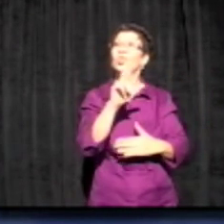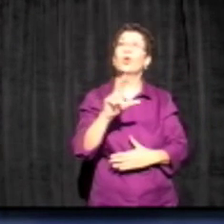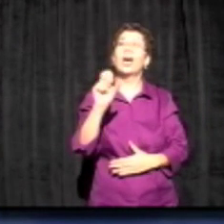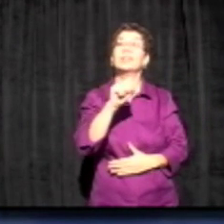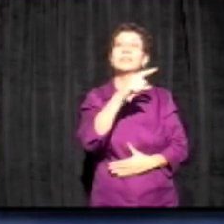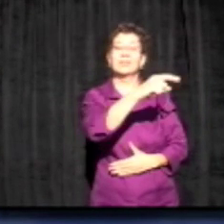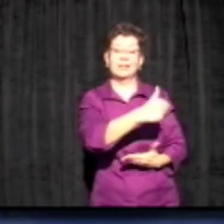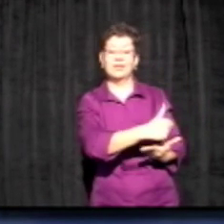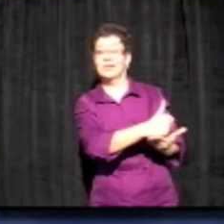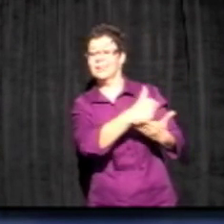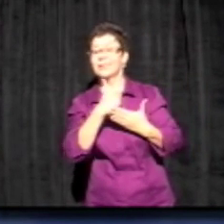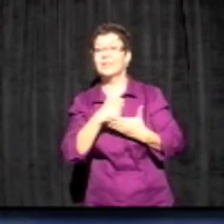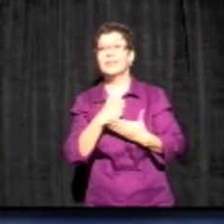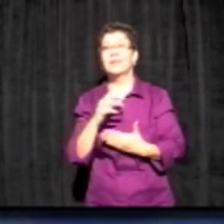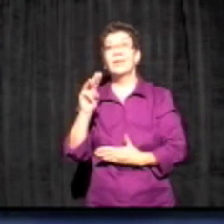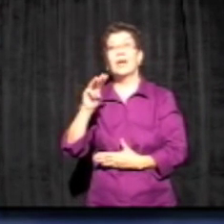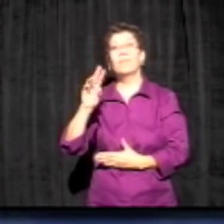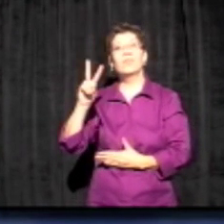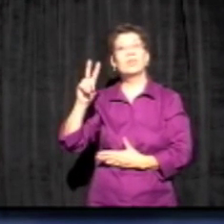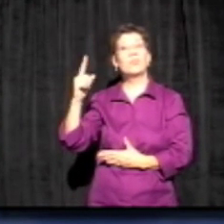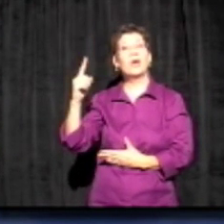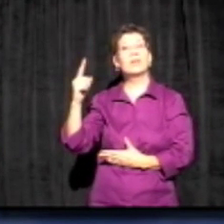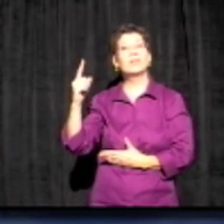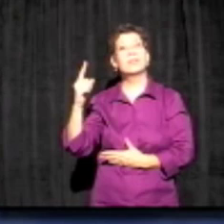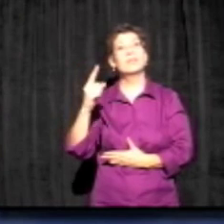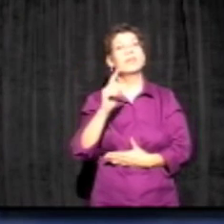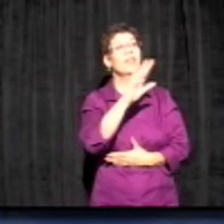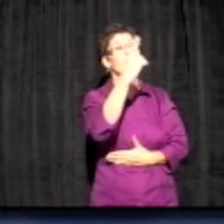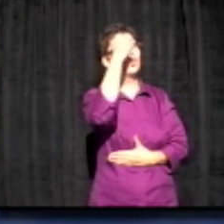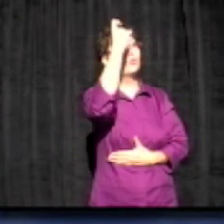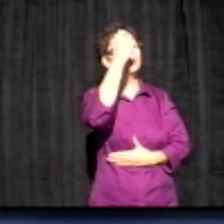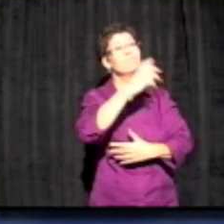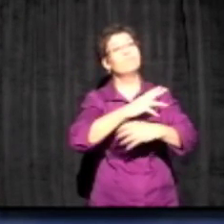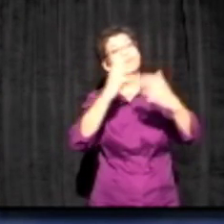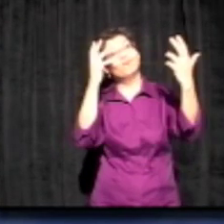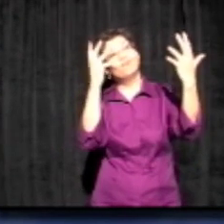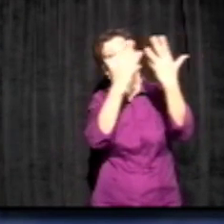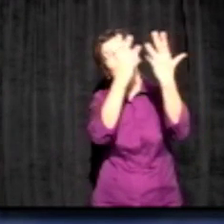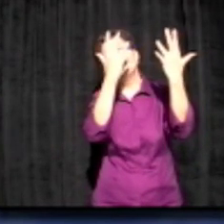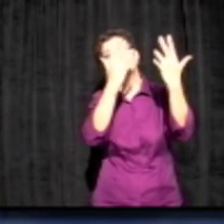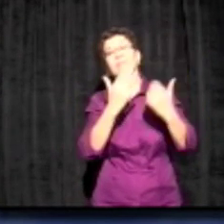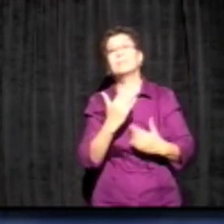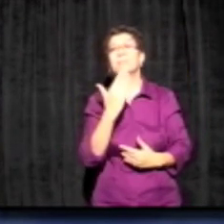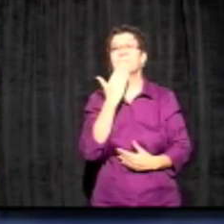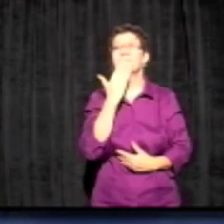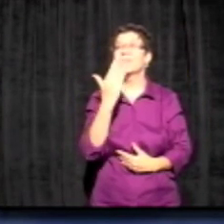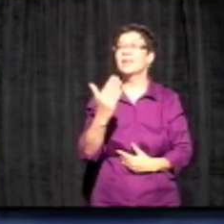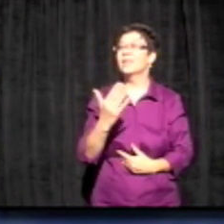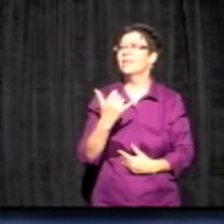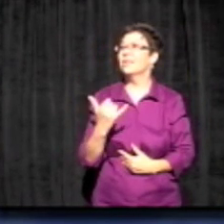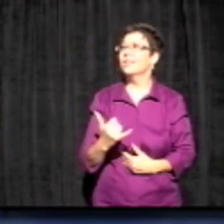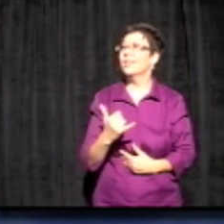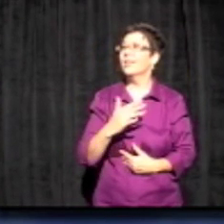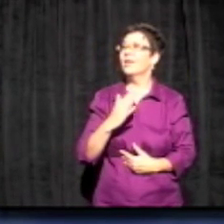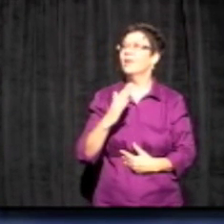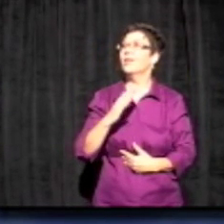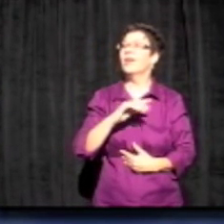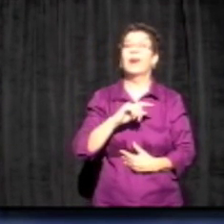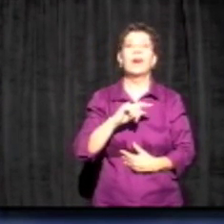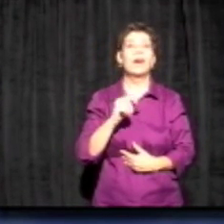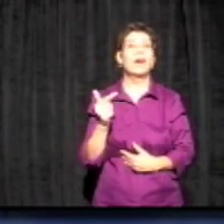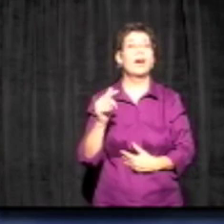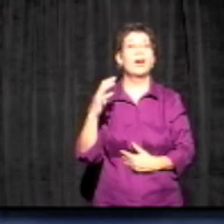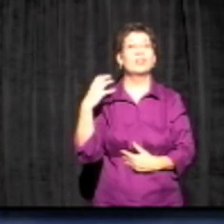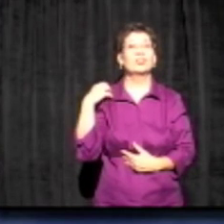to make the MV-1 a reality today. Thank you, and I'd like to turn the program back over to our